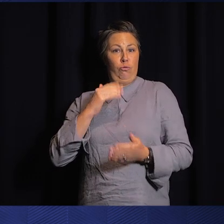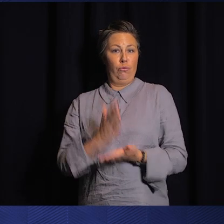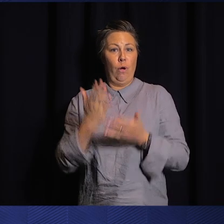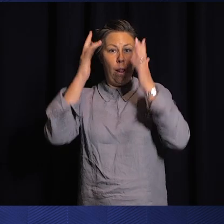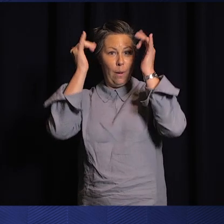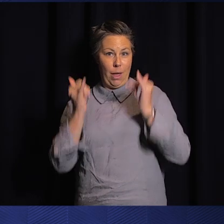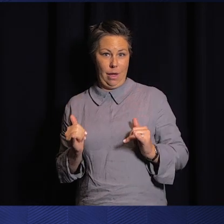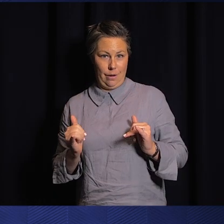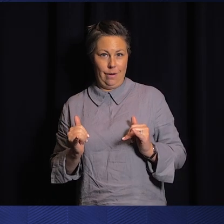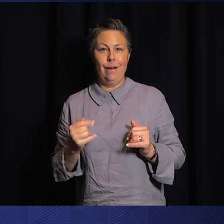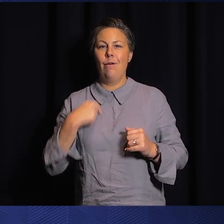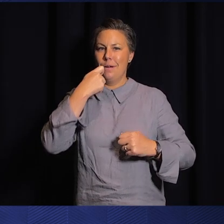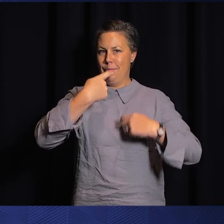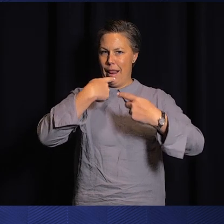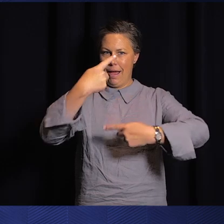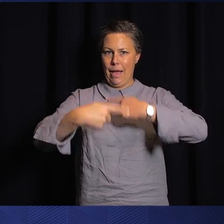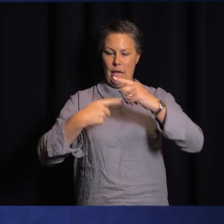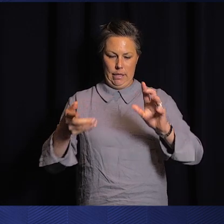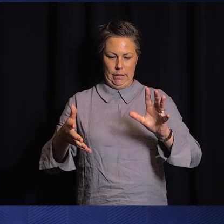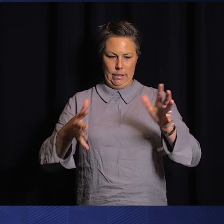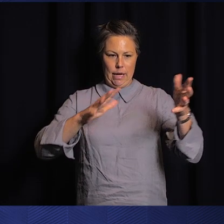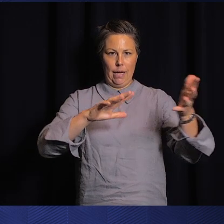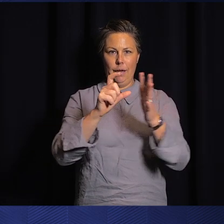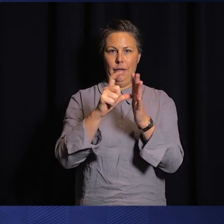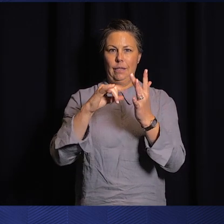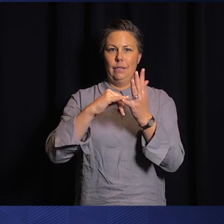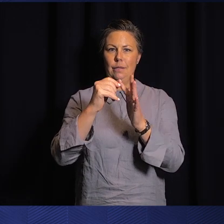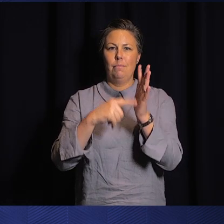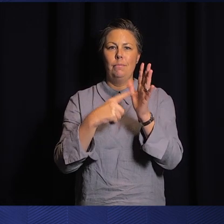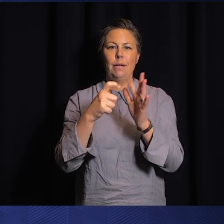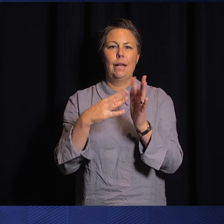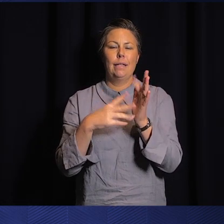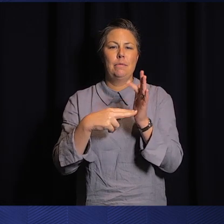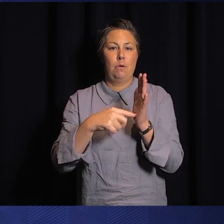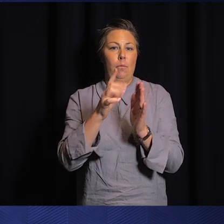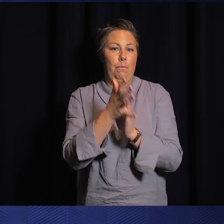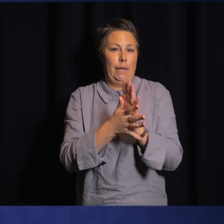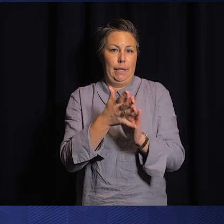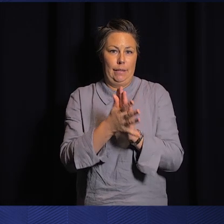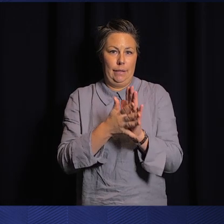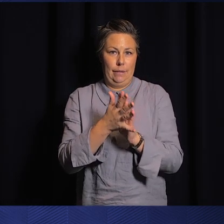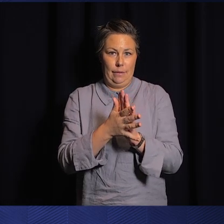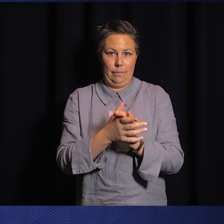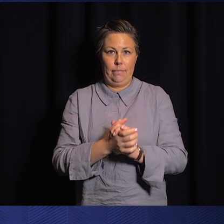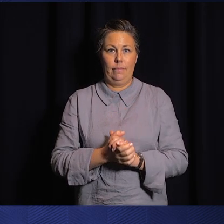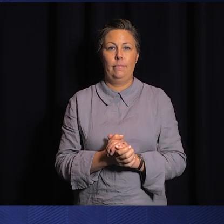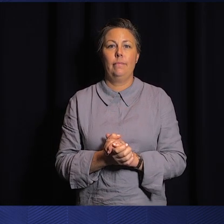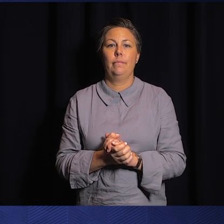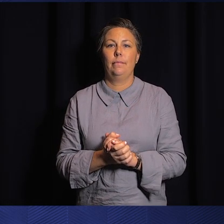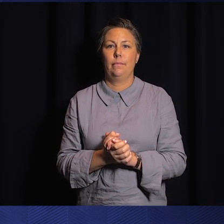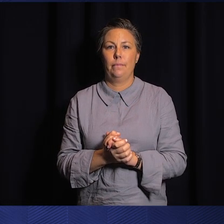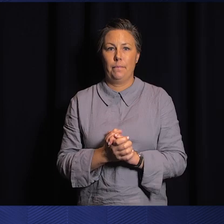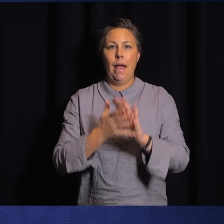is the definition of disaster displacement. And let me just quote you that they are situations